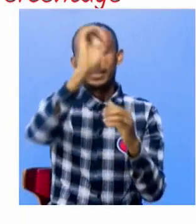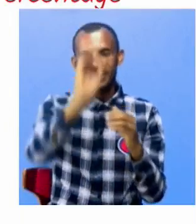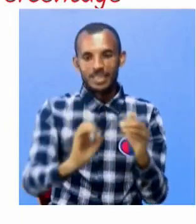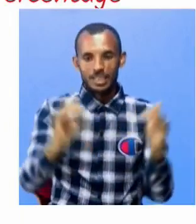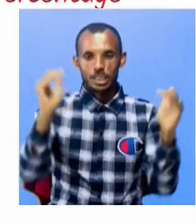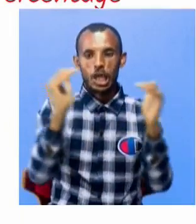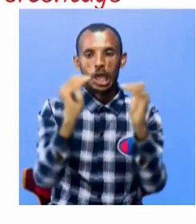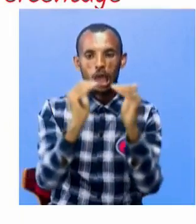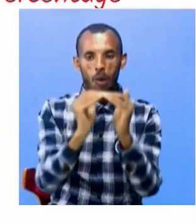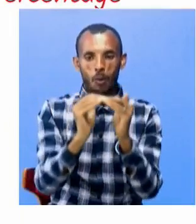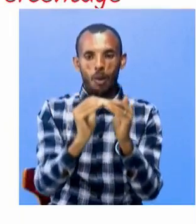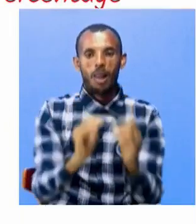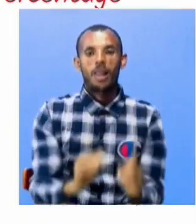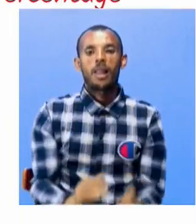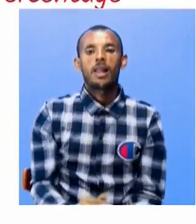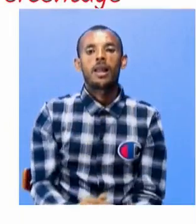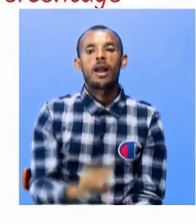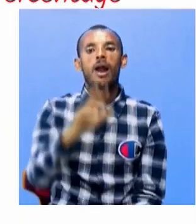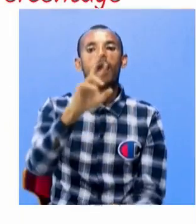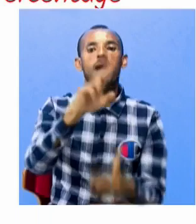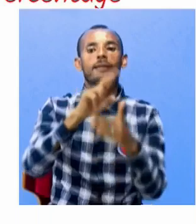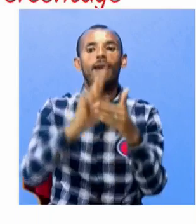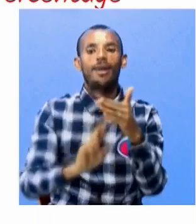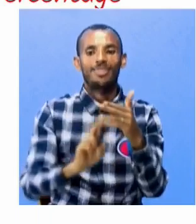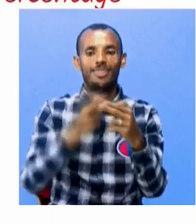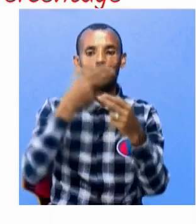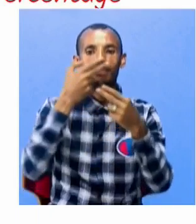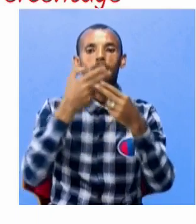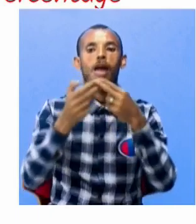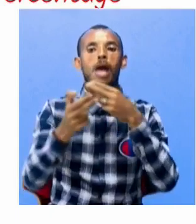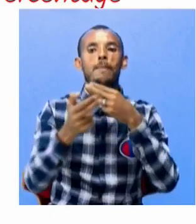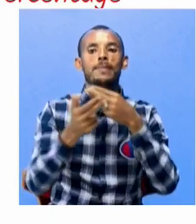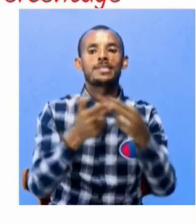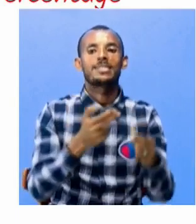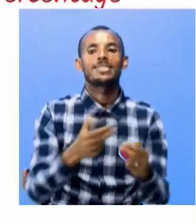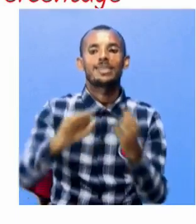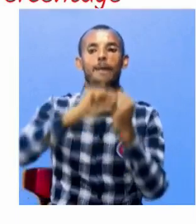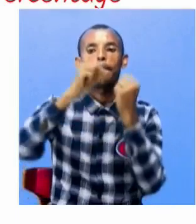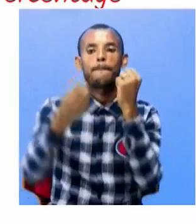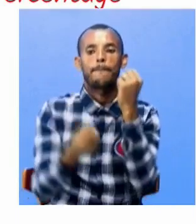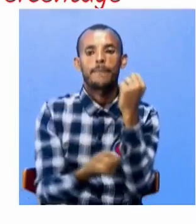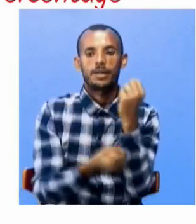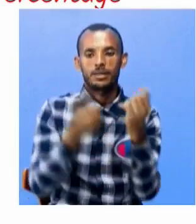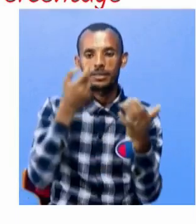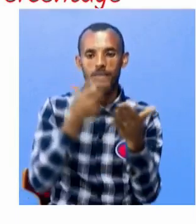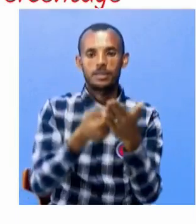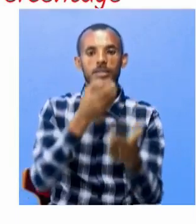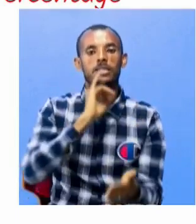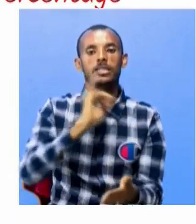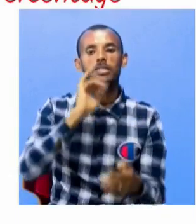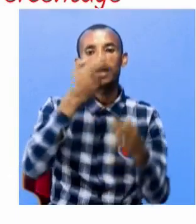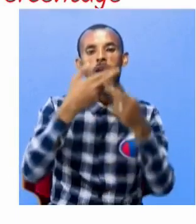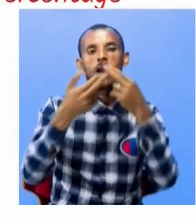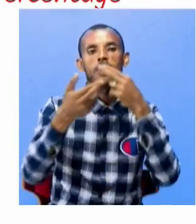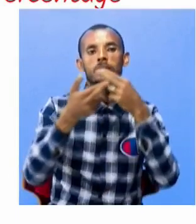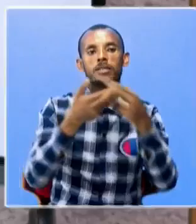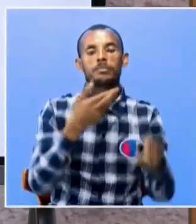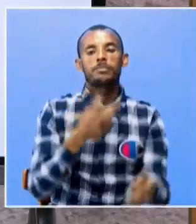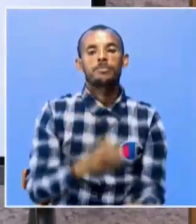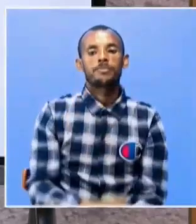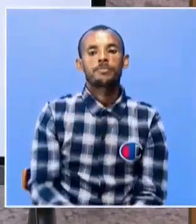equal to the rate times the base. So, this is their relationship.